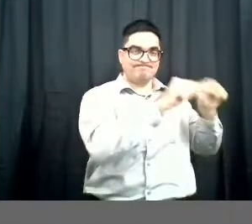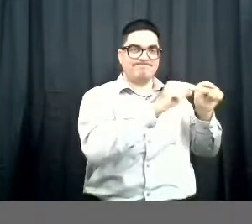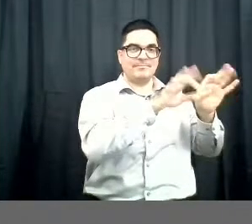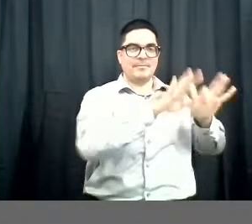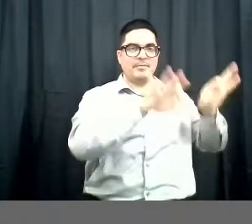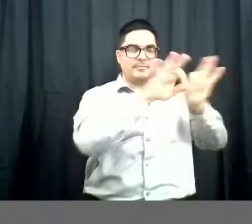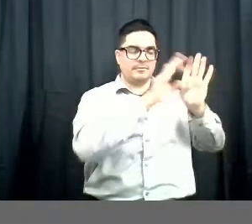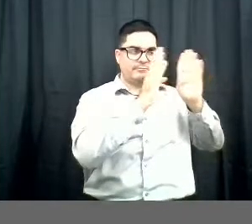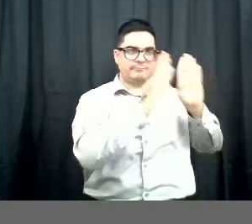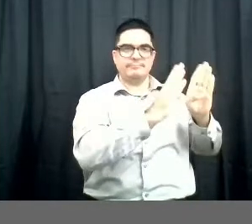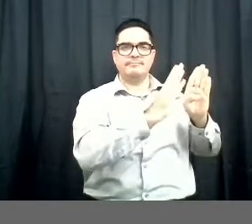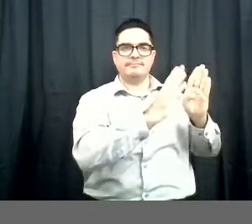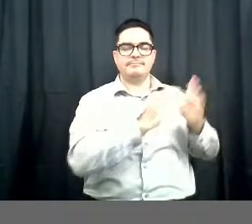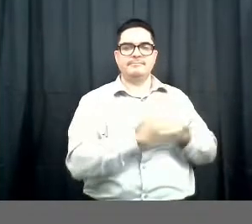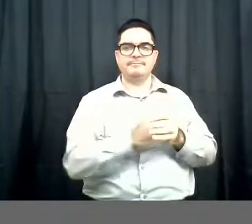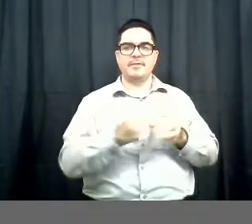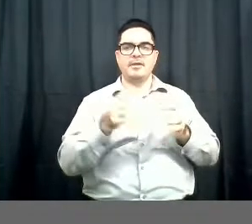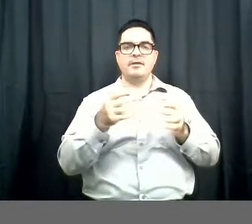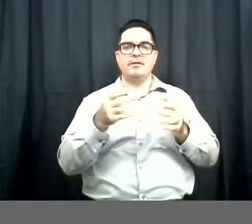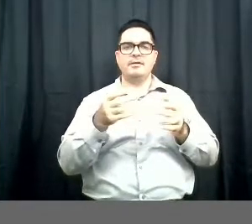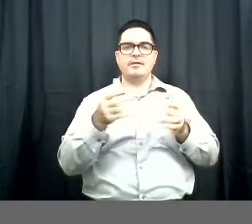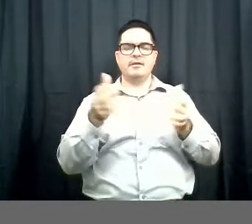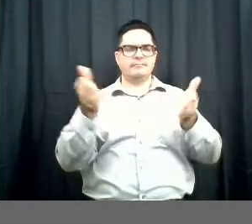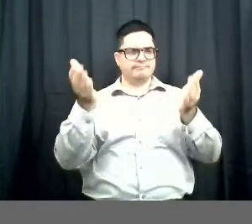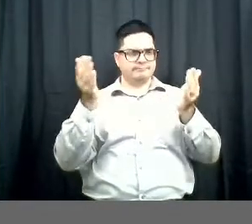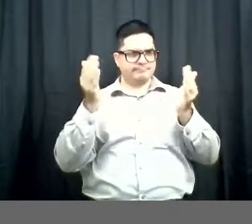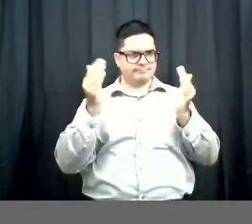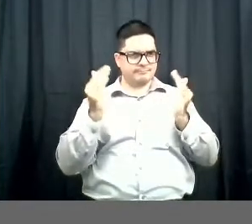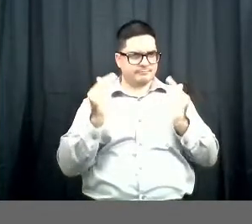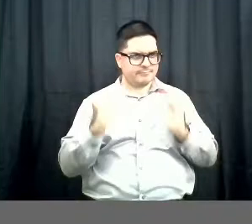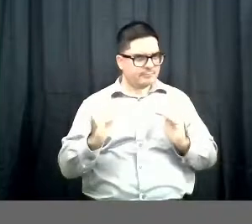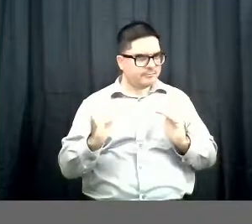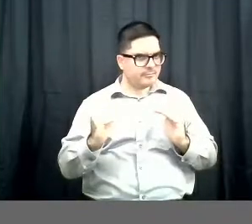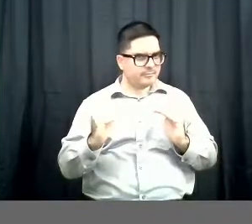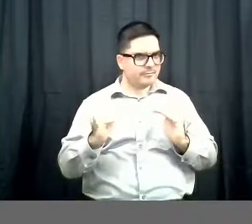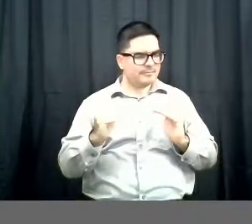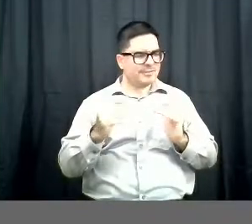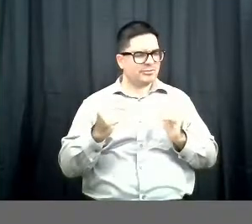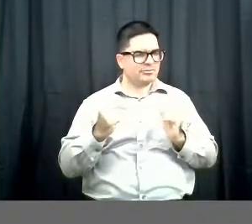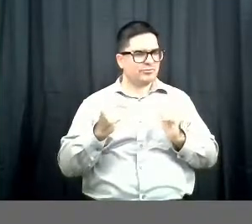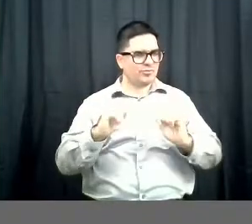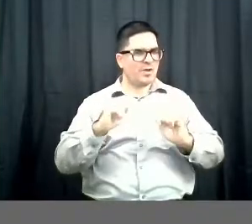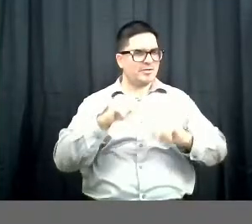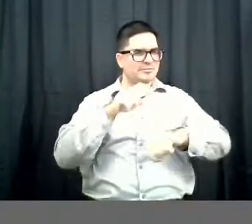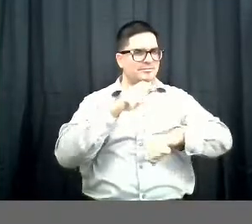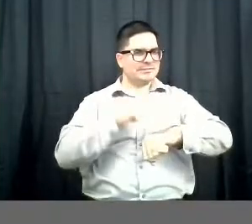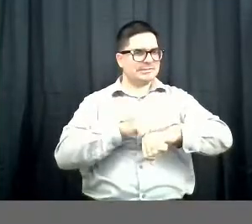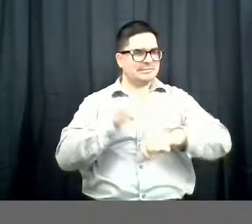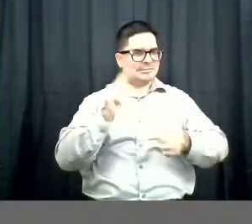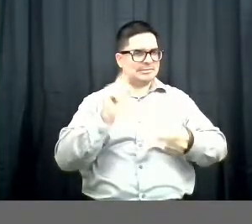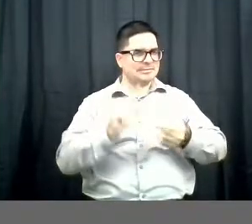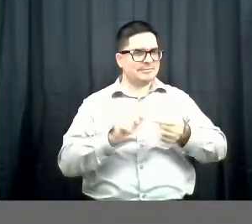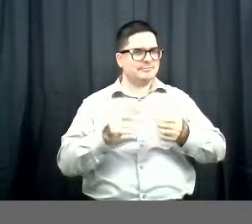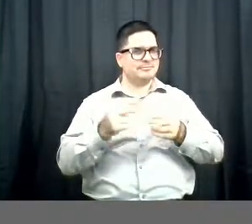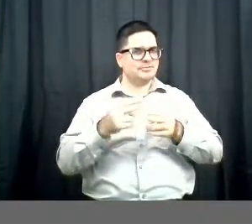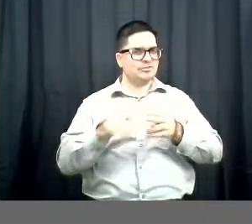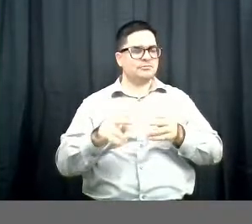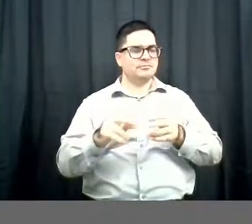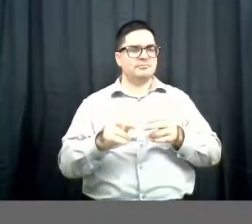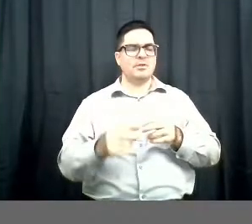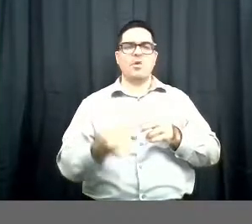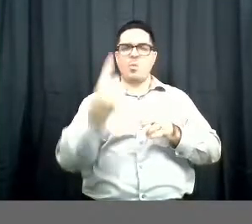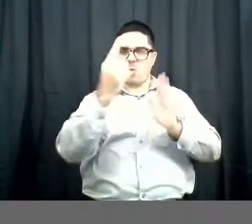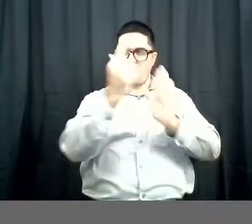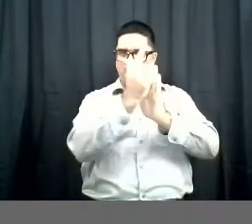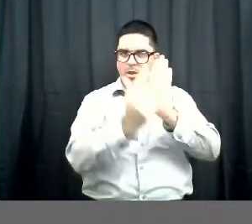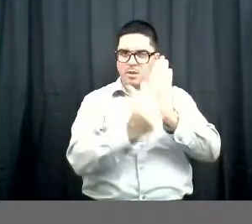I think the next page, next slide. I'm trying to save time here. I'll just take you through one law and one calculation so